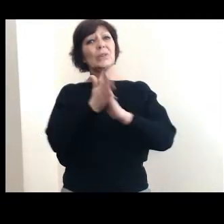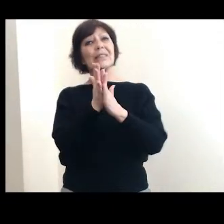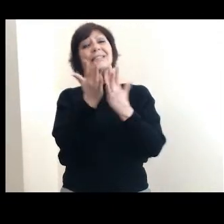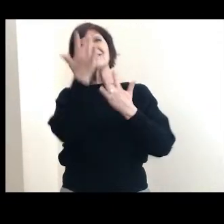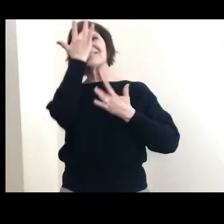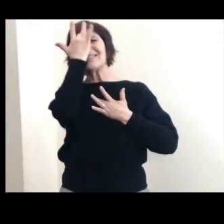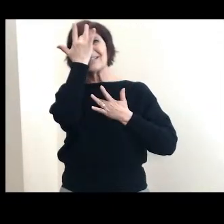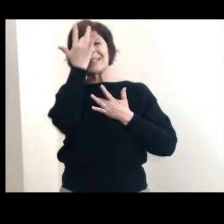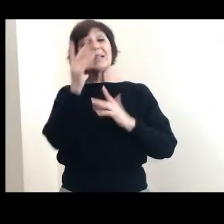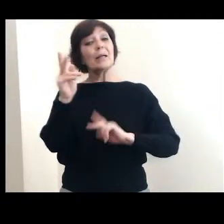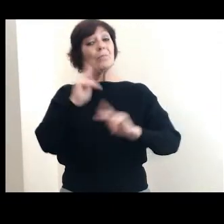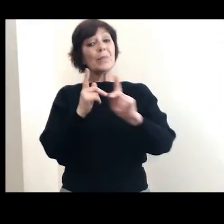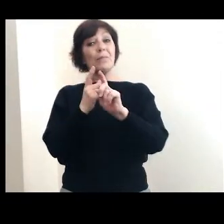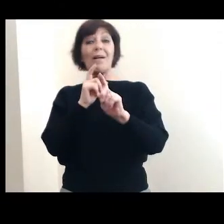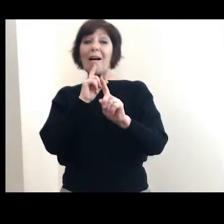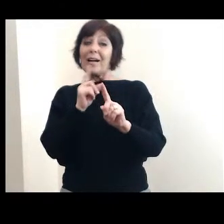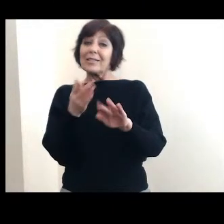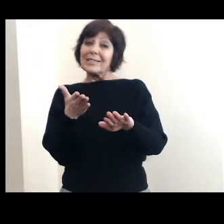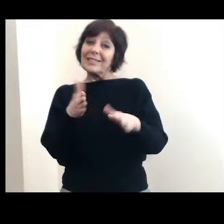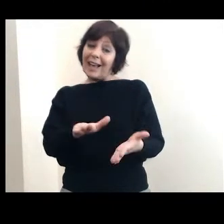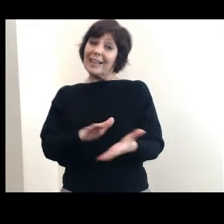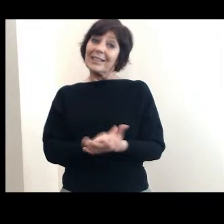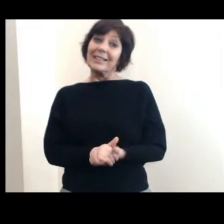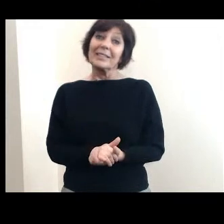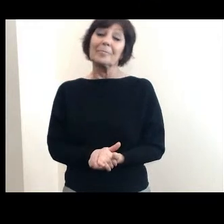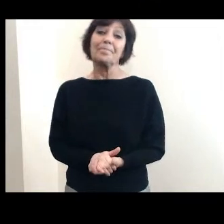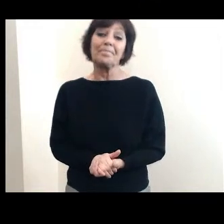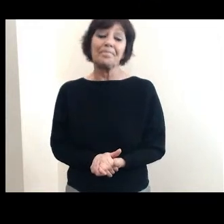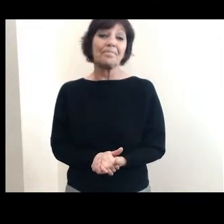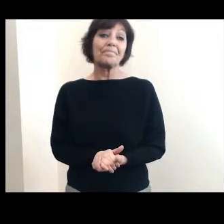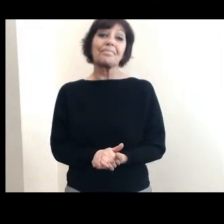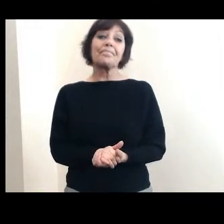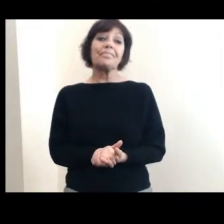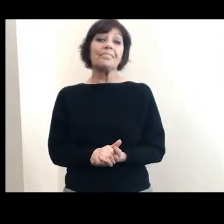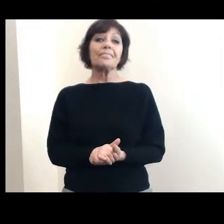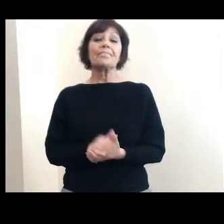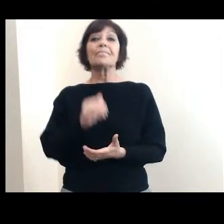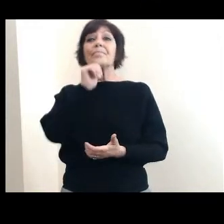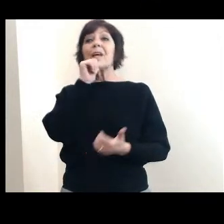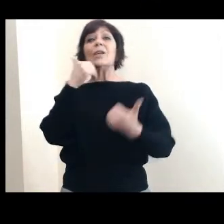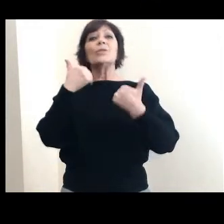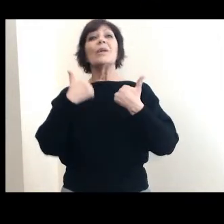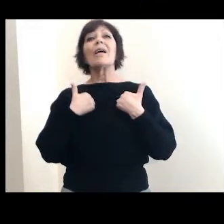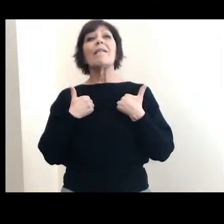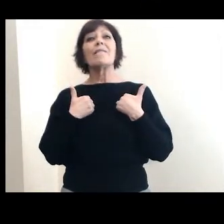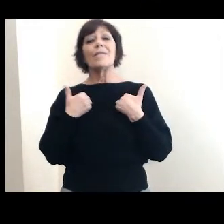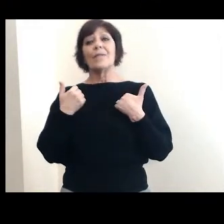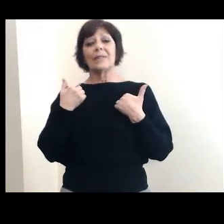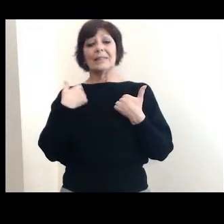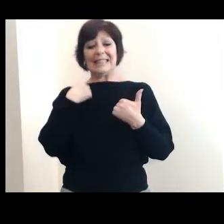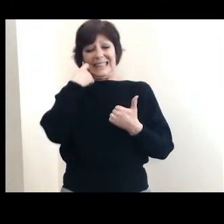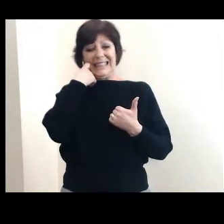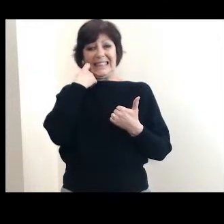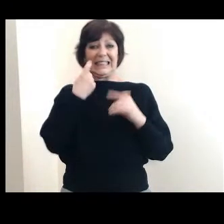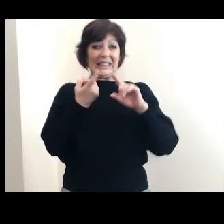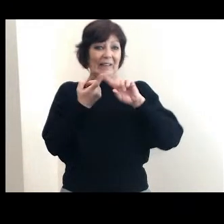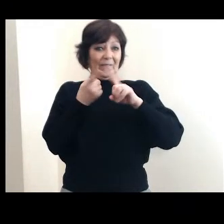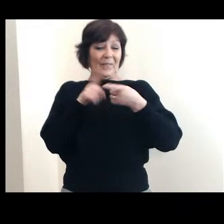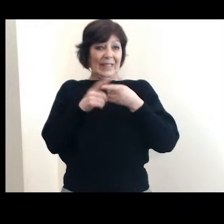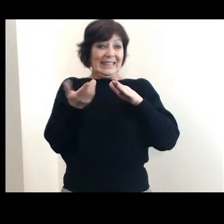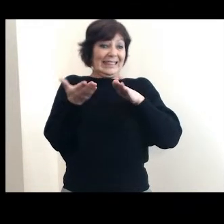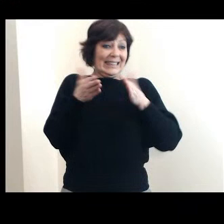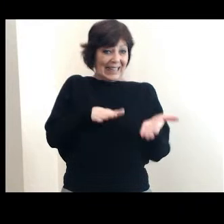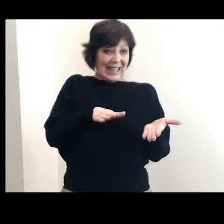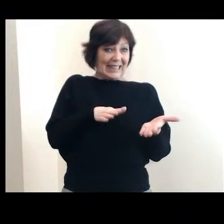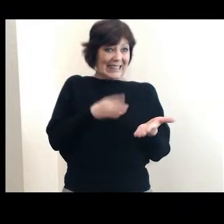are people from those communities who are dying. And I don't have any personal close friends who've lost from COVID, but I know people